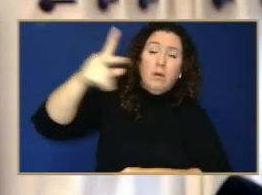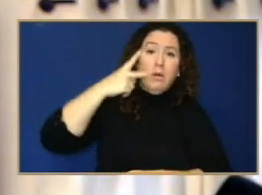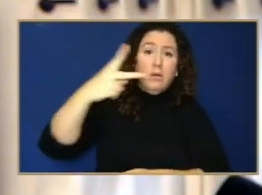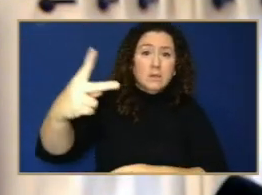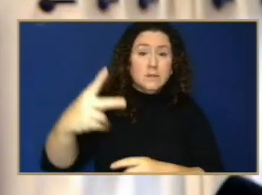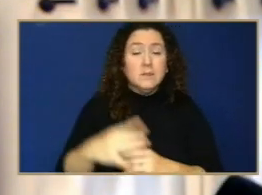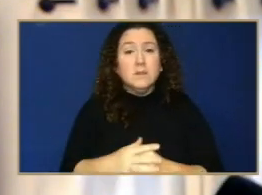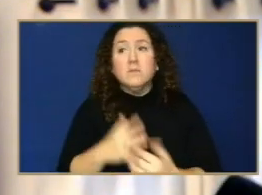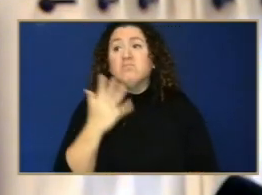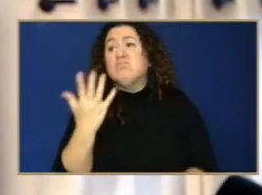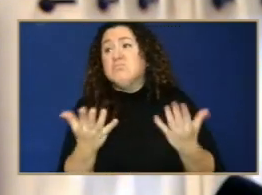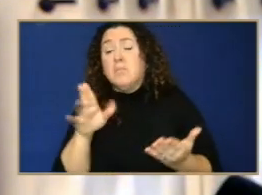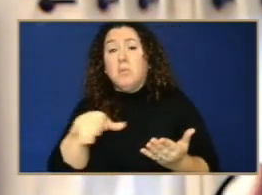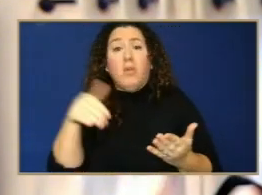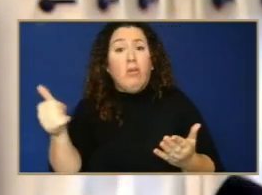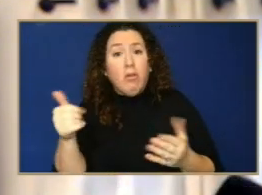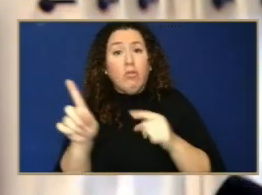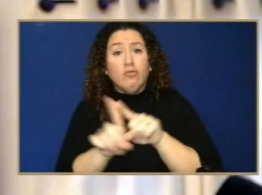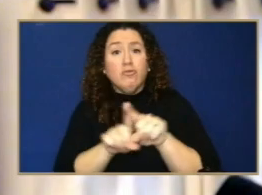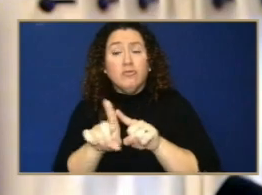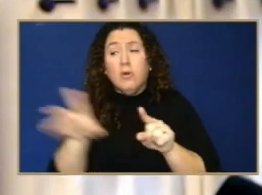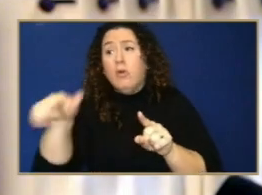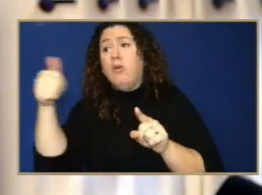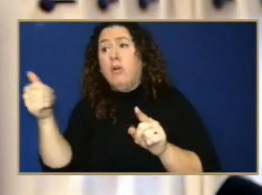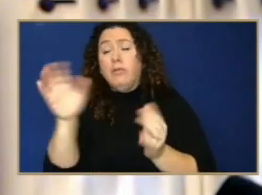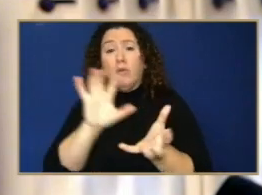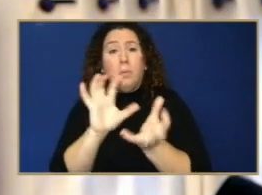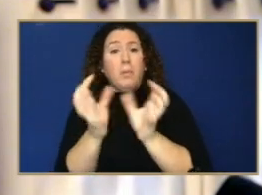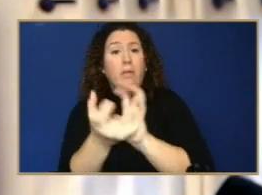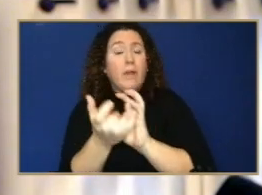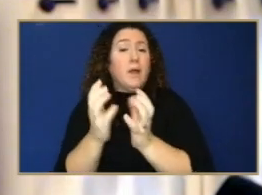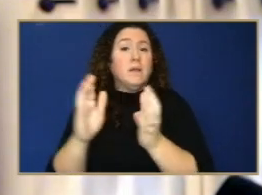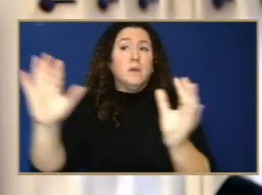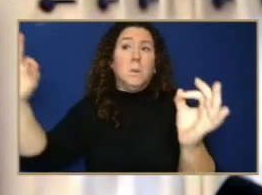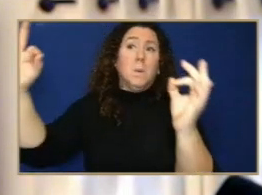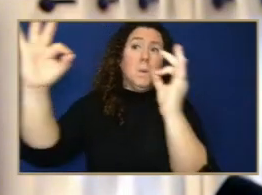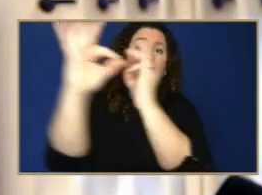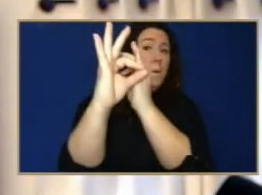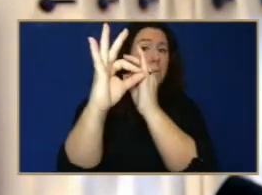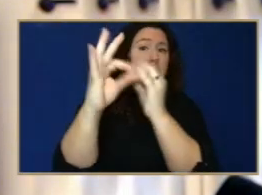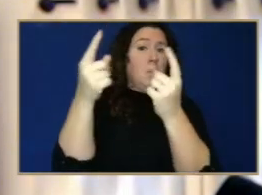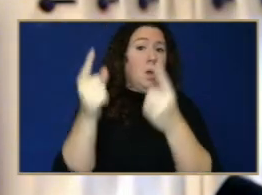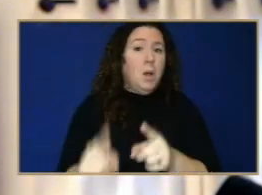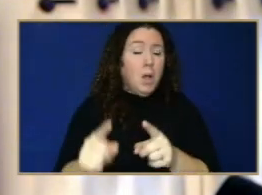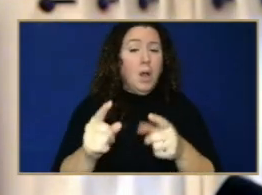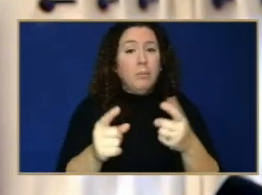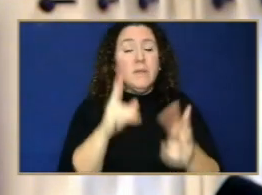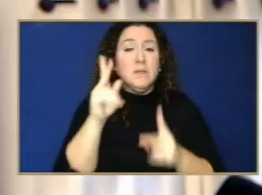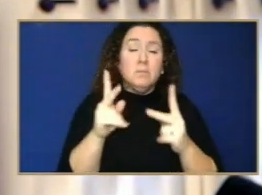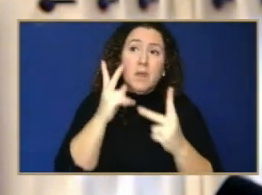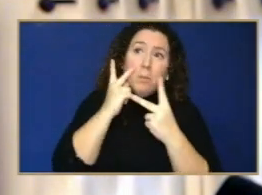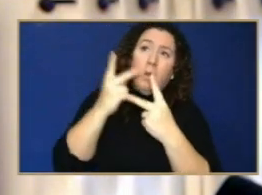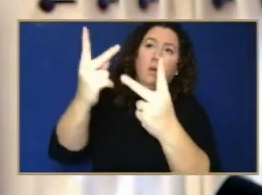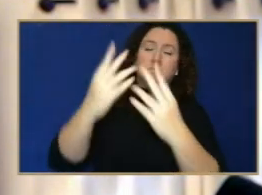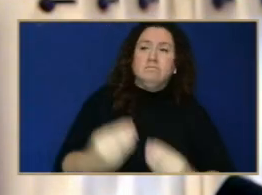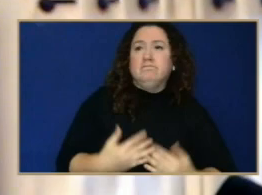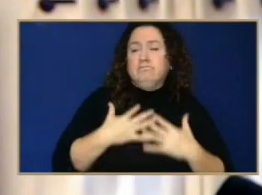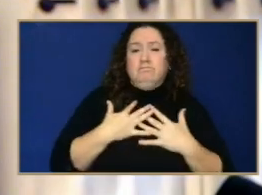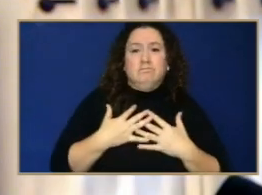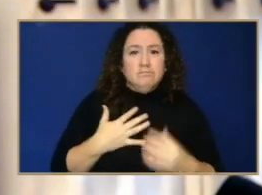the constellations, which can be inspiring for people. So for the Star of Bethlehem itself, we don't know for